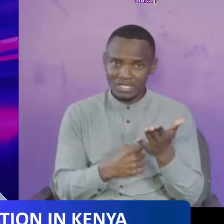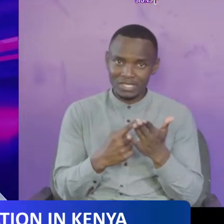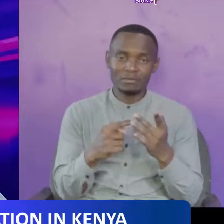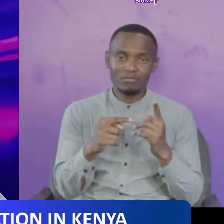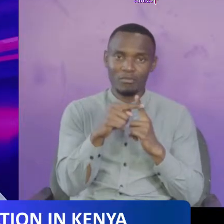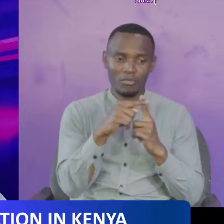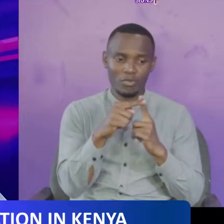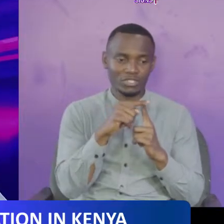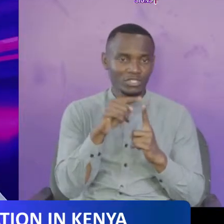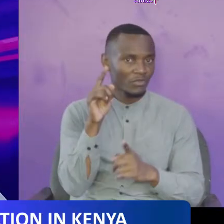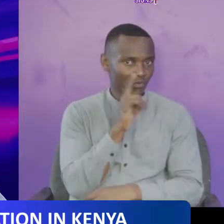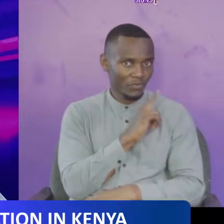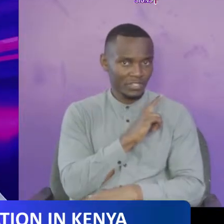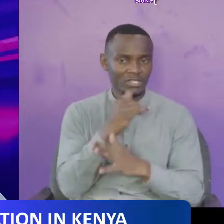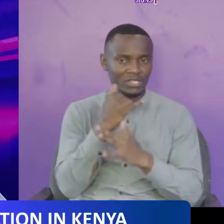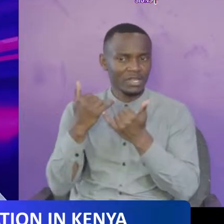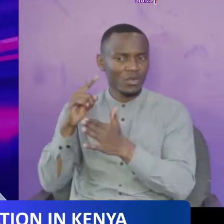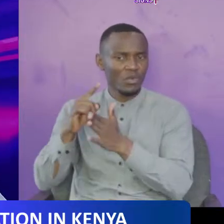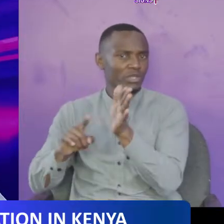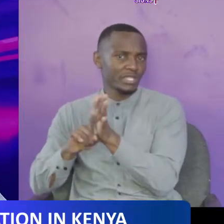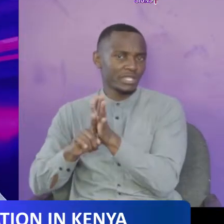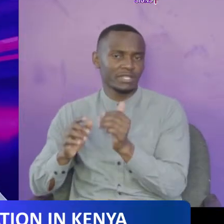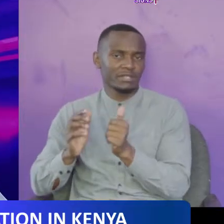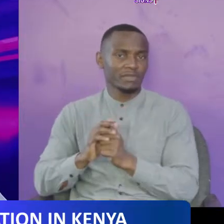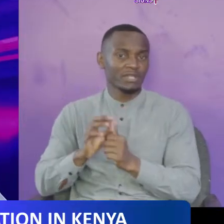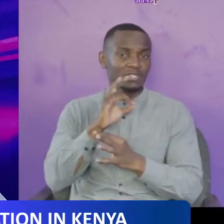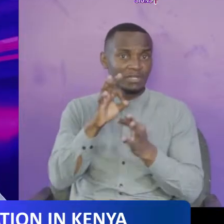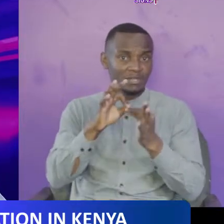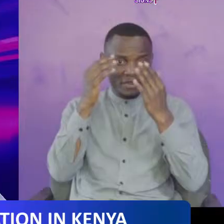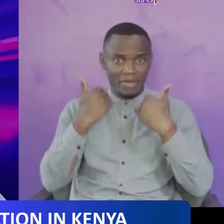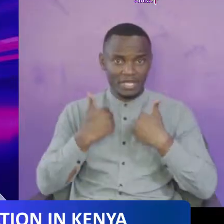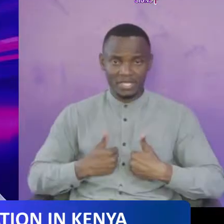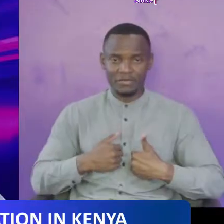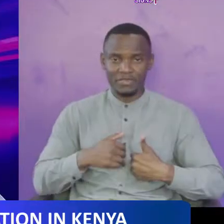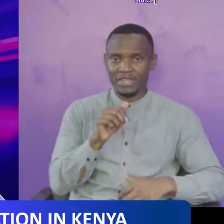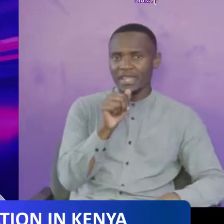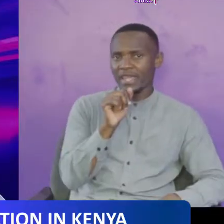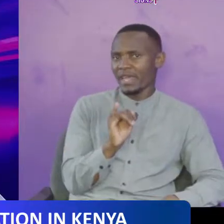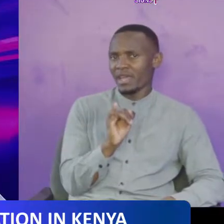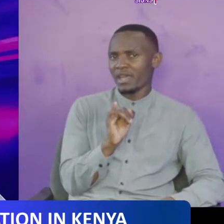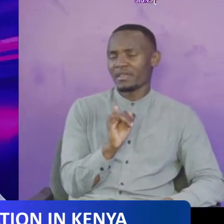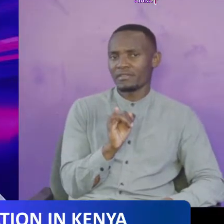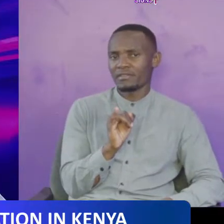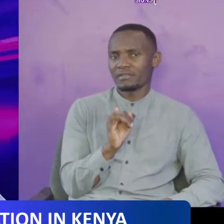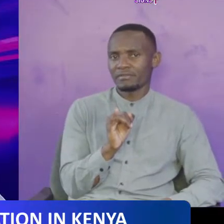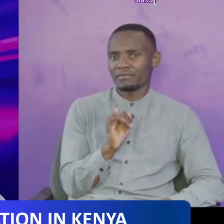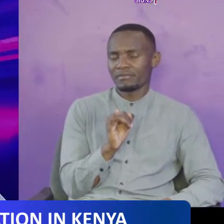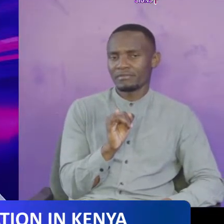Particularly me being guilty as well, artificial intelligence has the tendency of